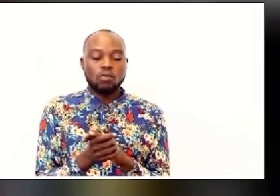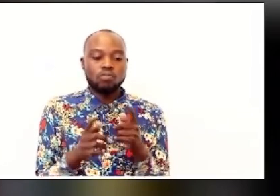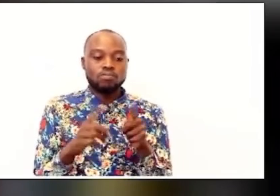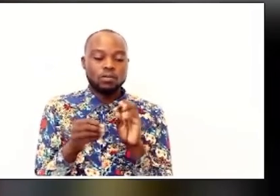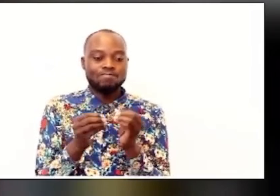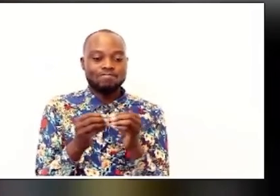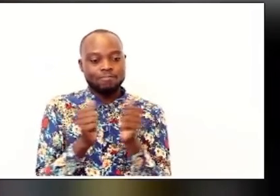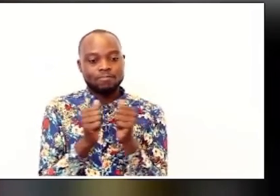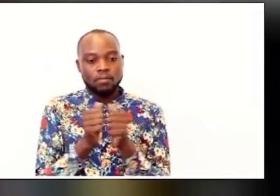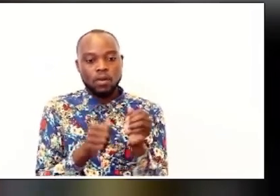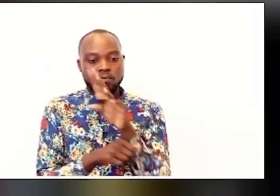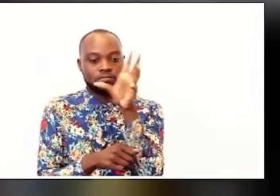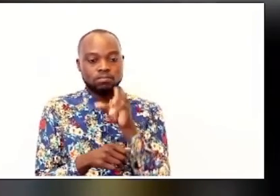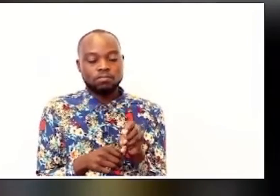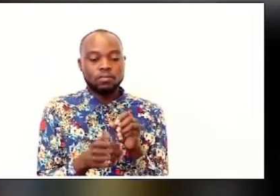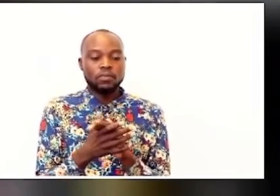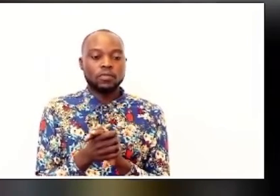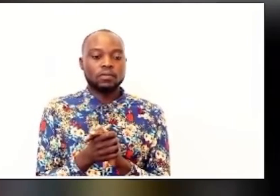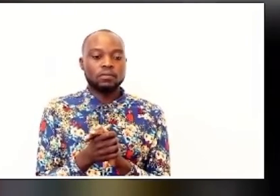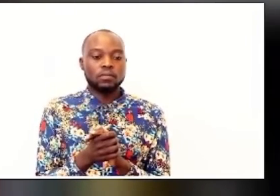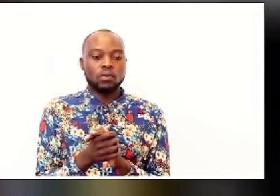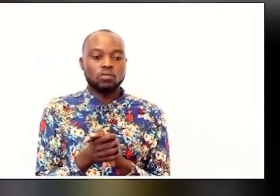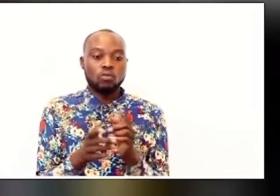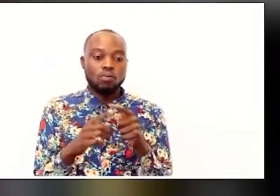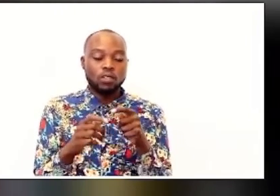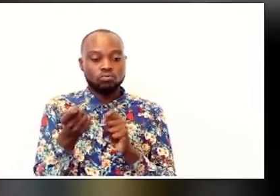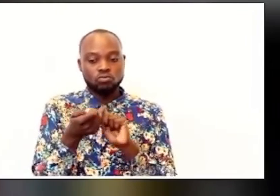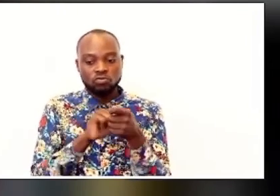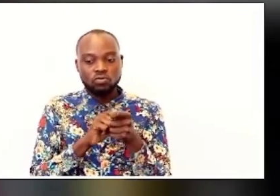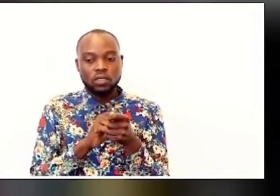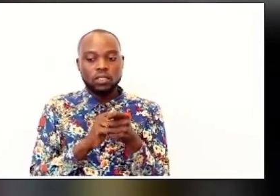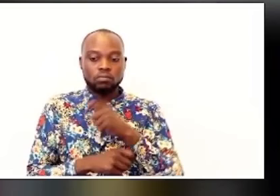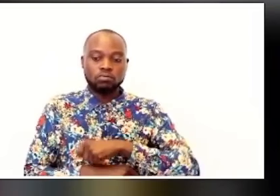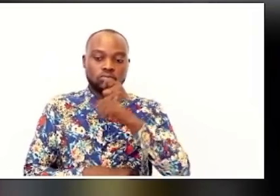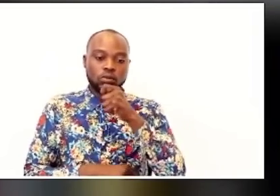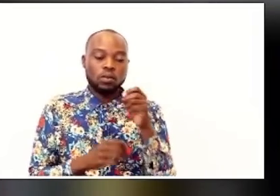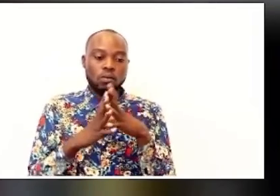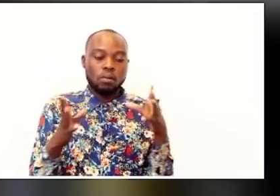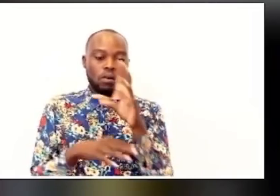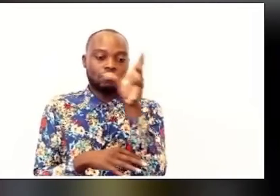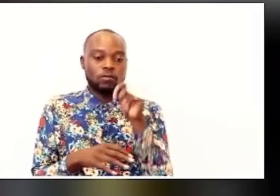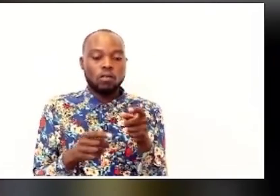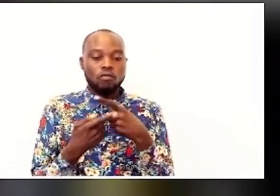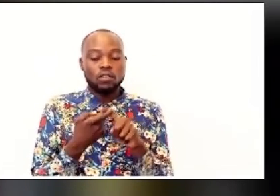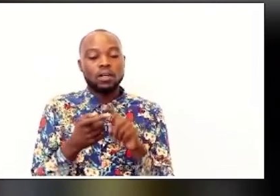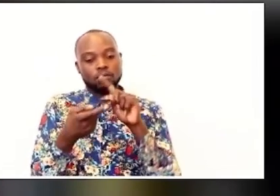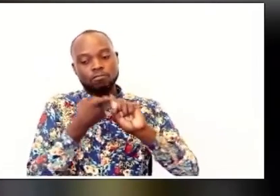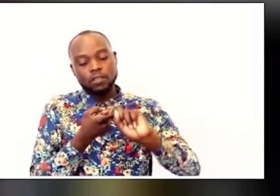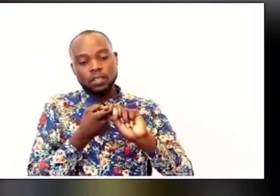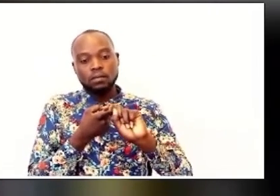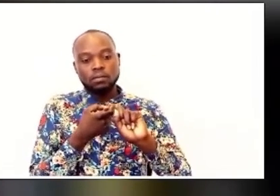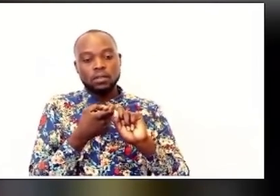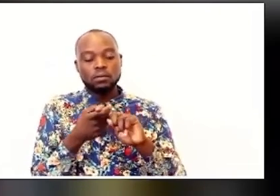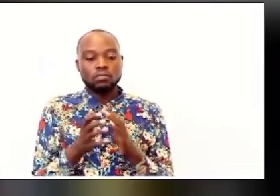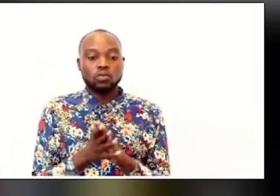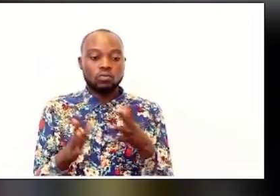Africa's capabilities and helps to advance Africa's prosperity, we need to join hands, we need to join forces so that we